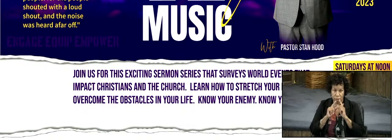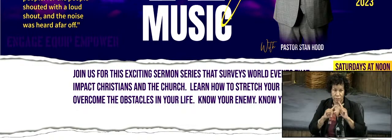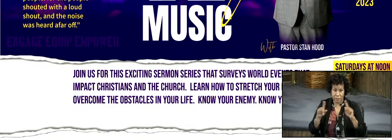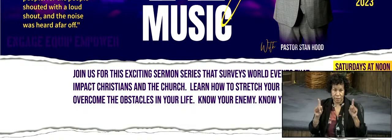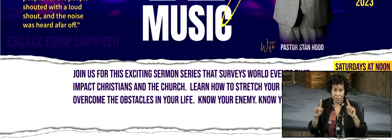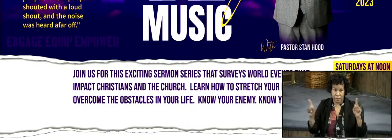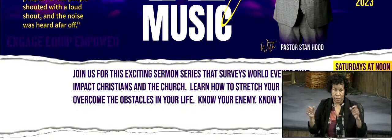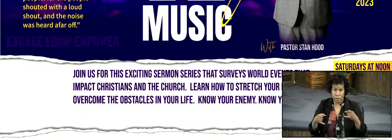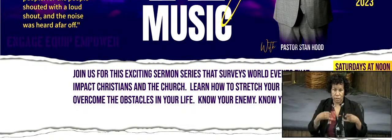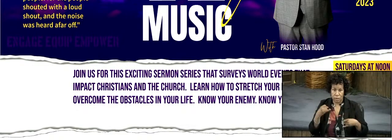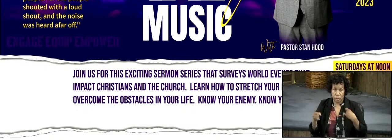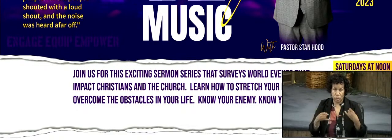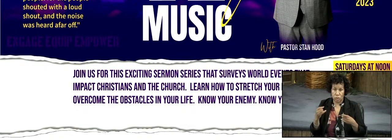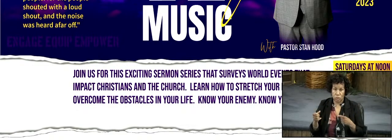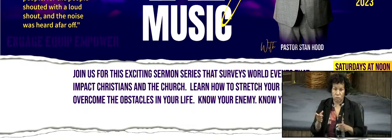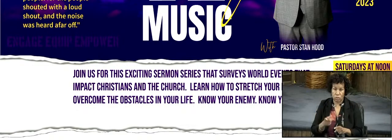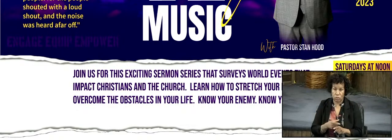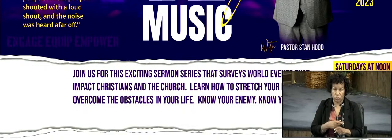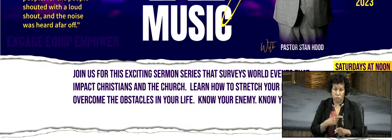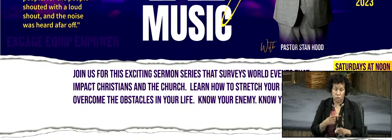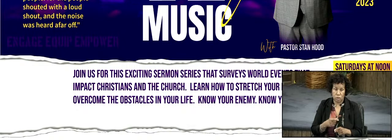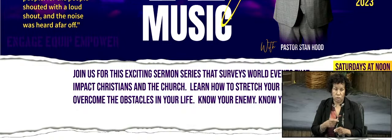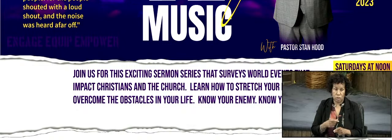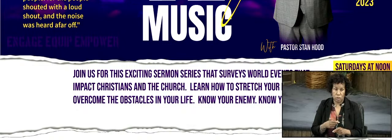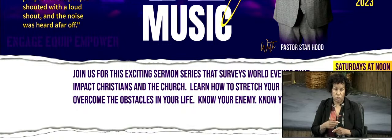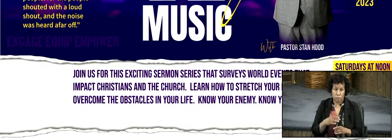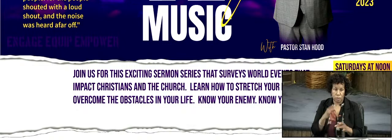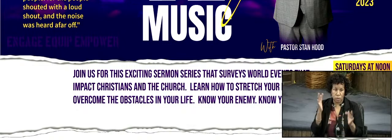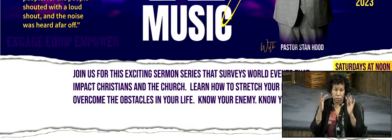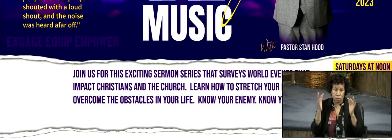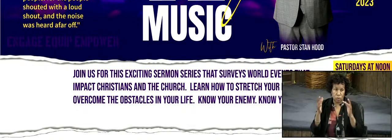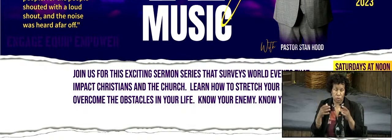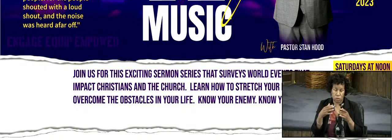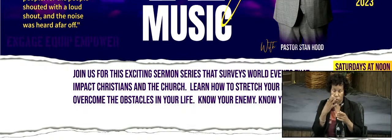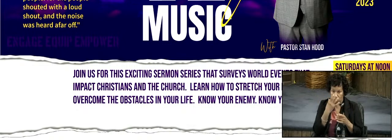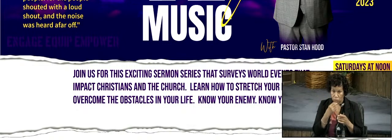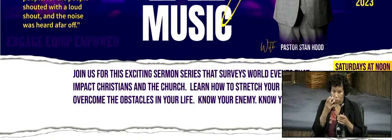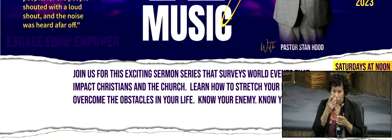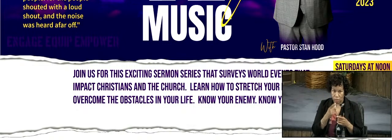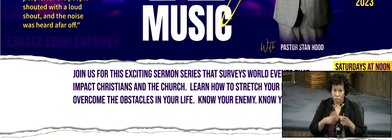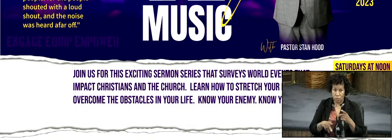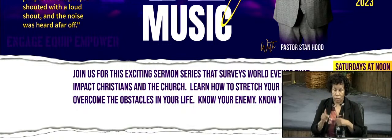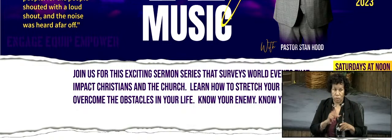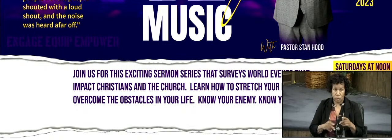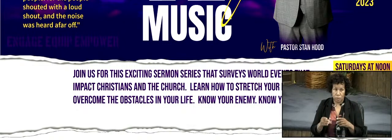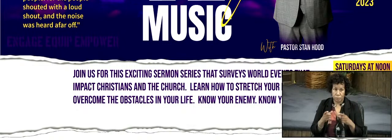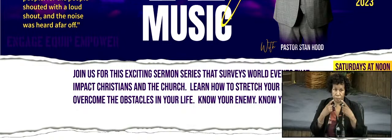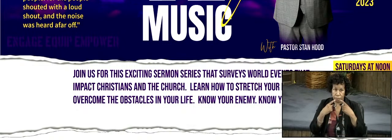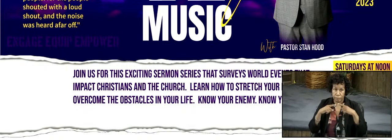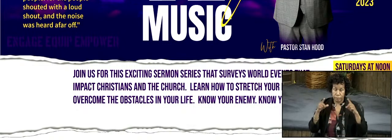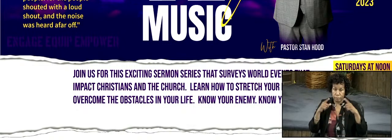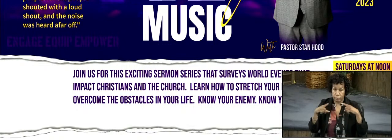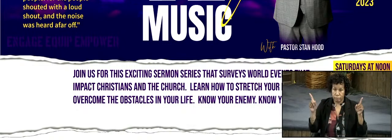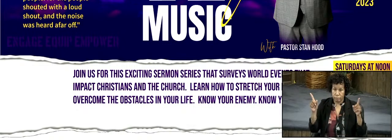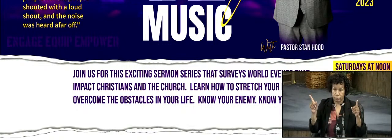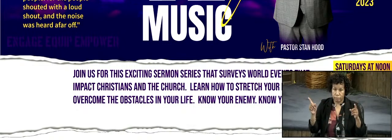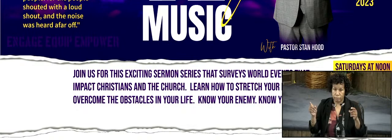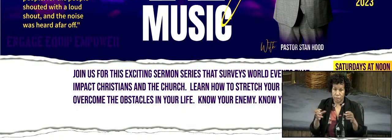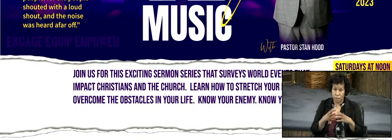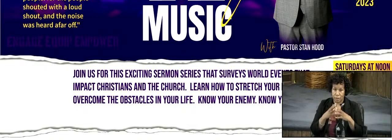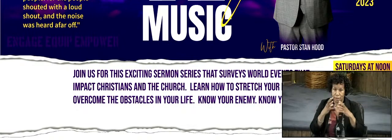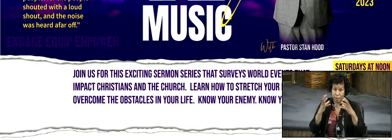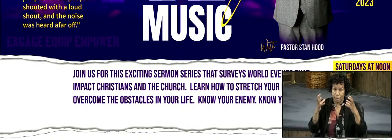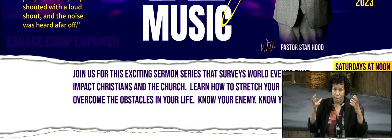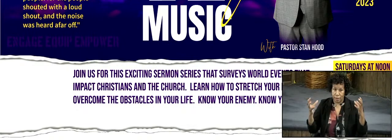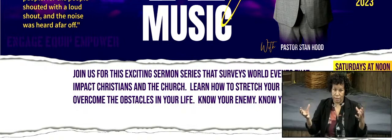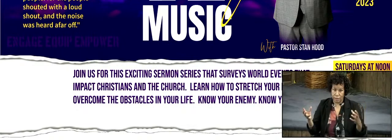the noise of weeping of the people. For the people shouted with a loud shout, and the noise was